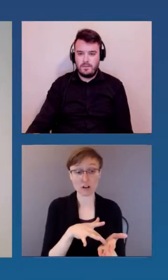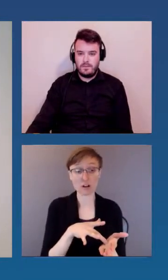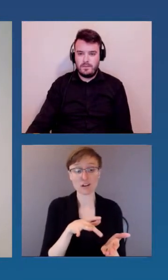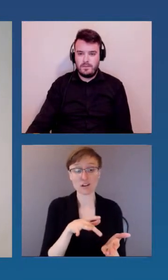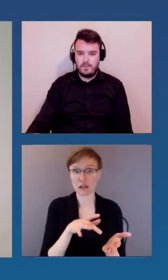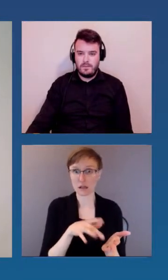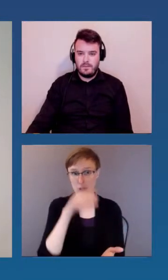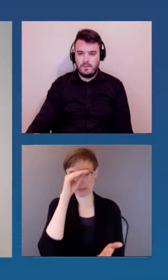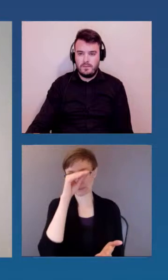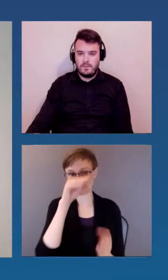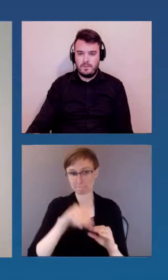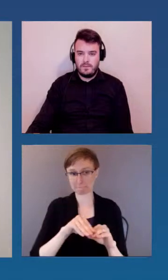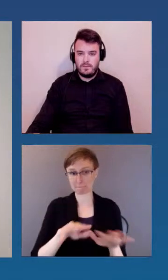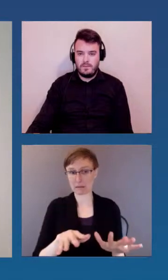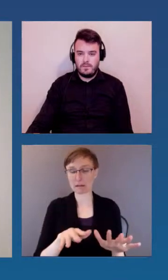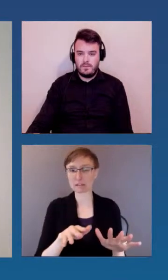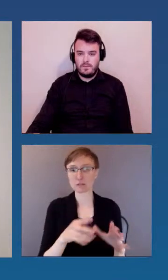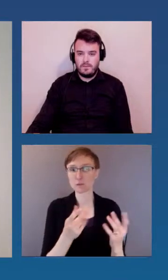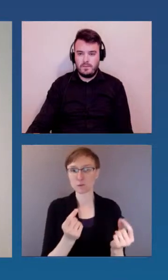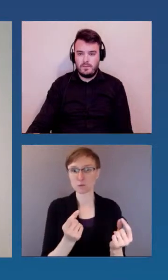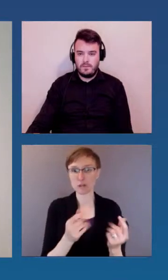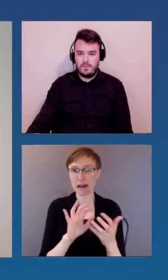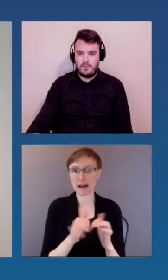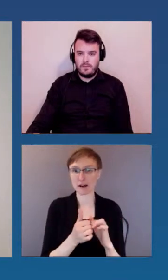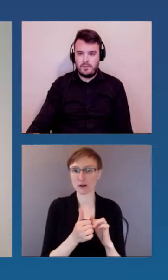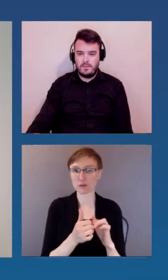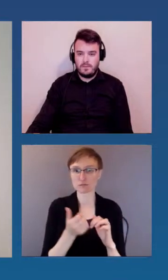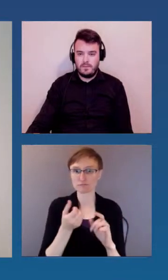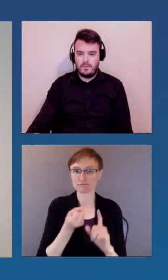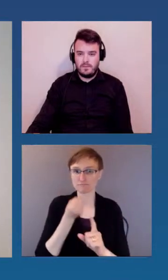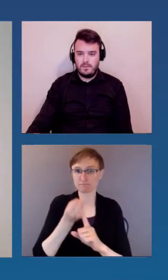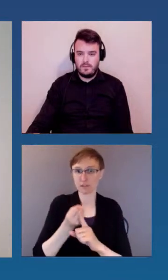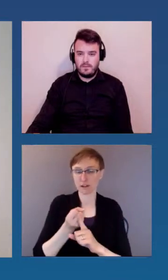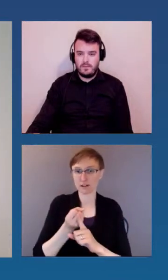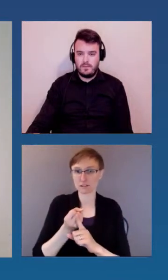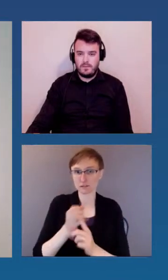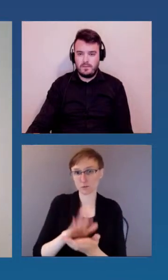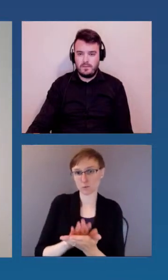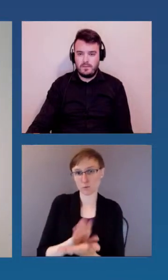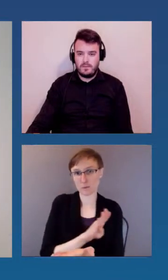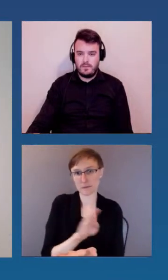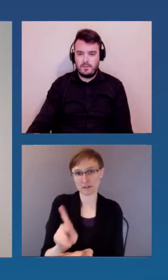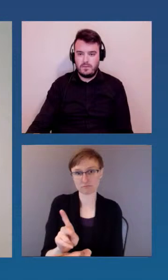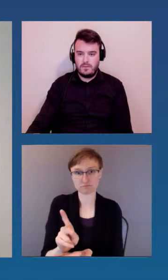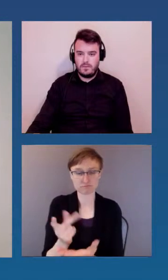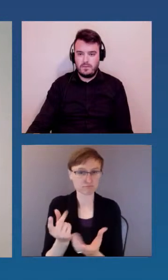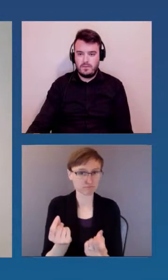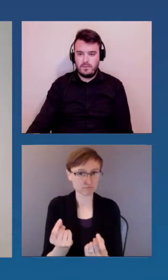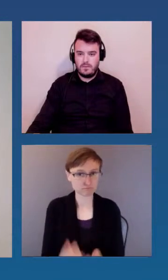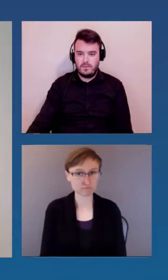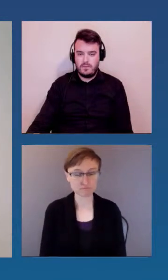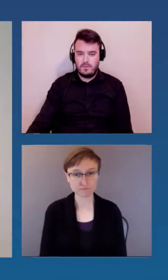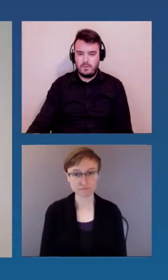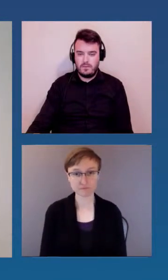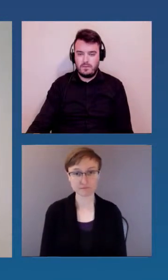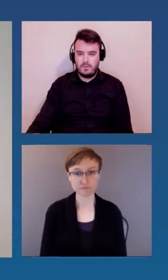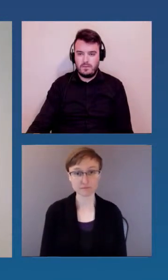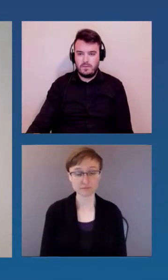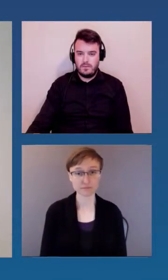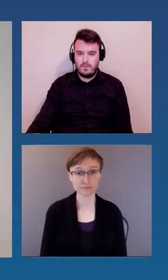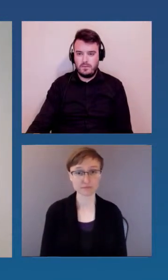on any environmental cleaning needed and other steps. Does that answer your question? Yes, thank you very